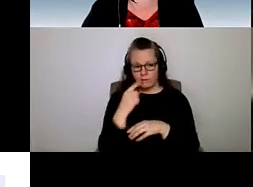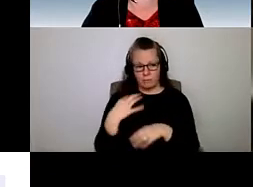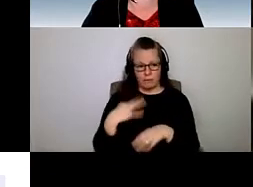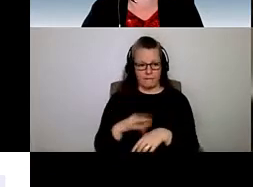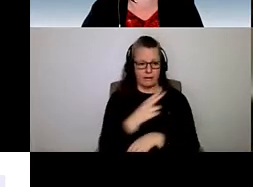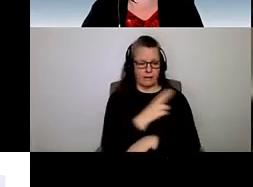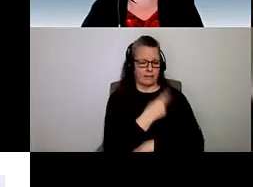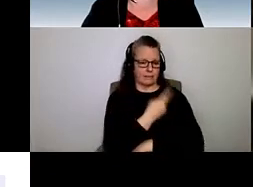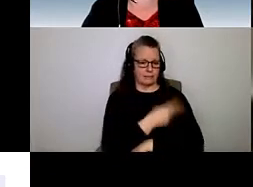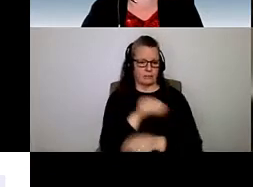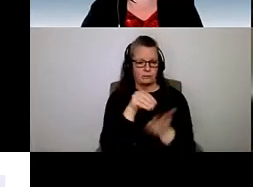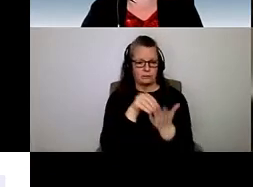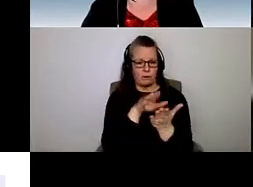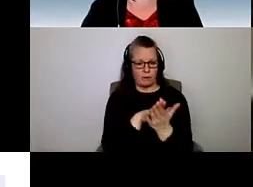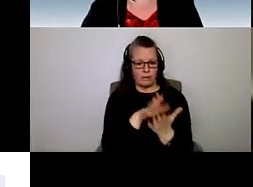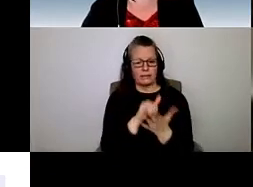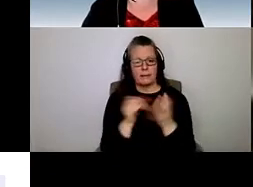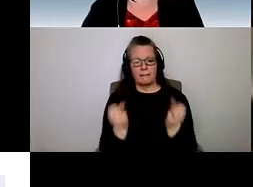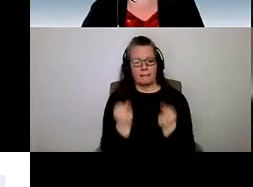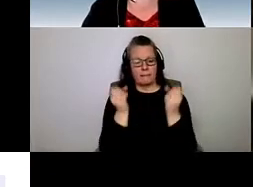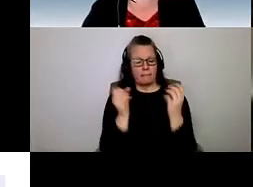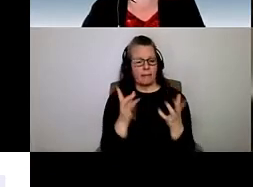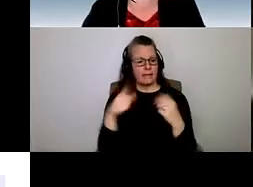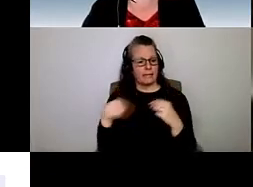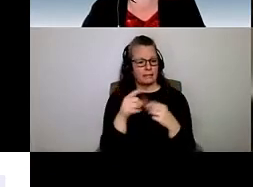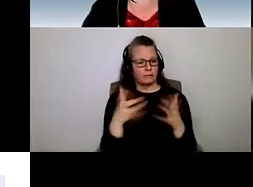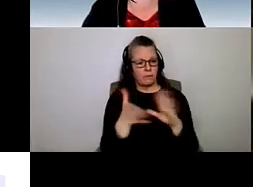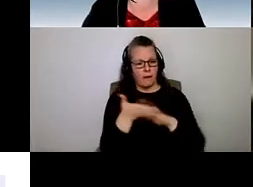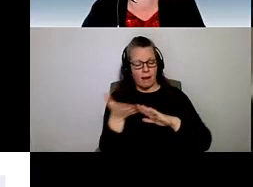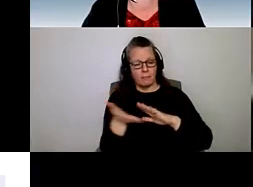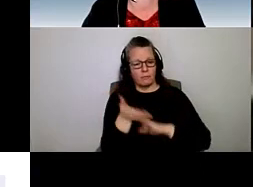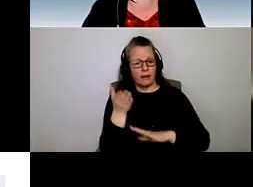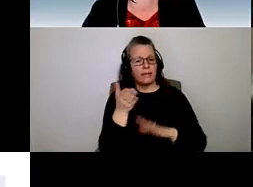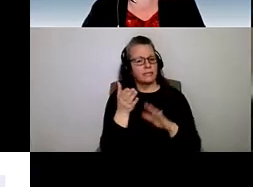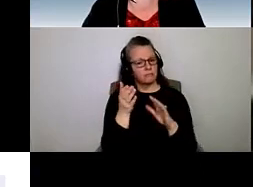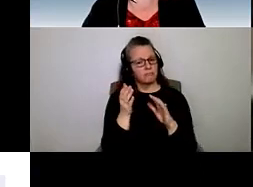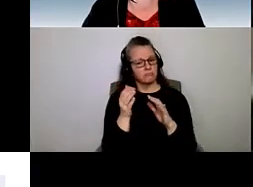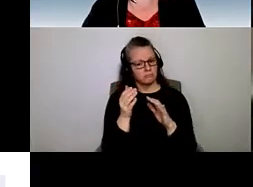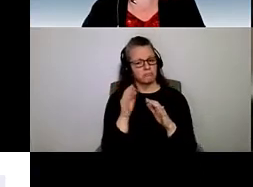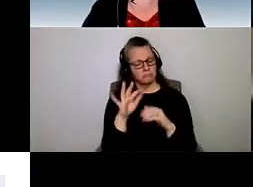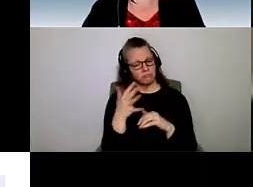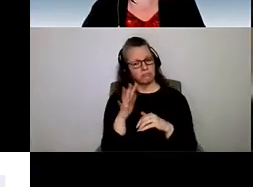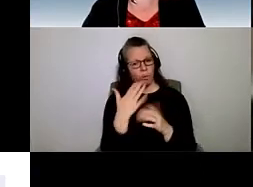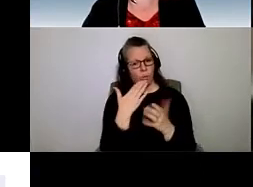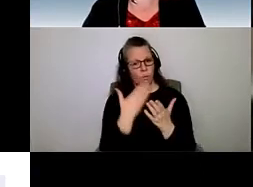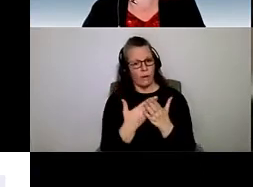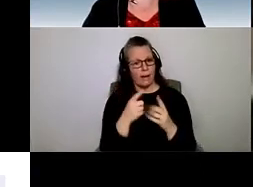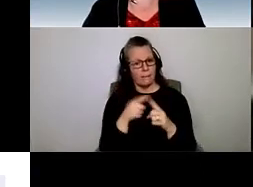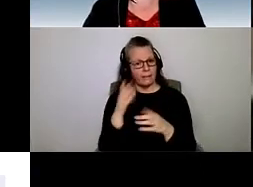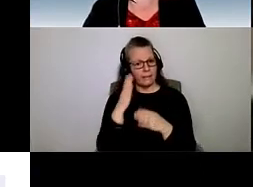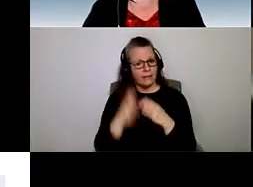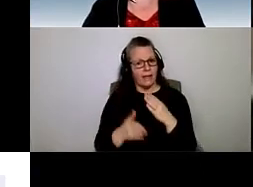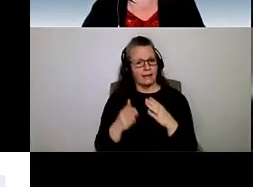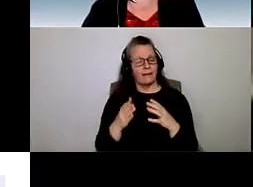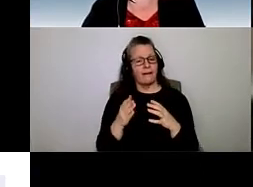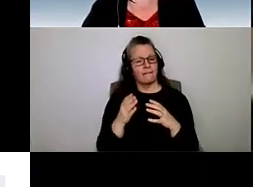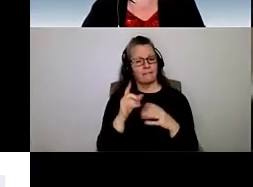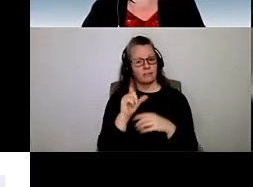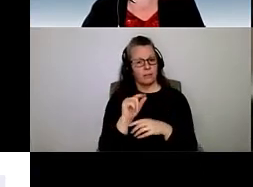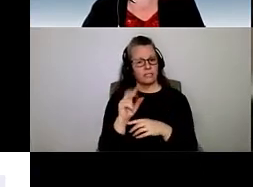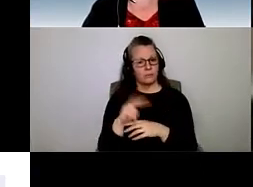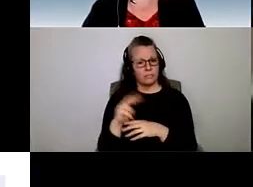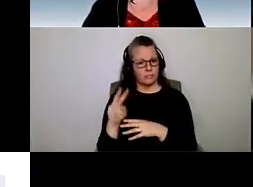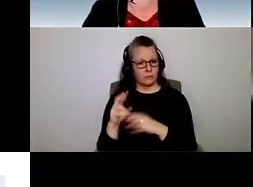noting that many that were operating fairly well by the end of the